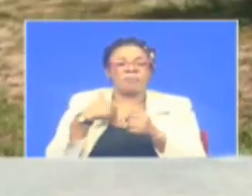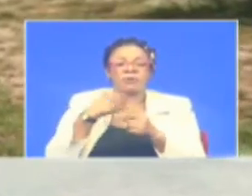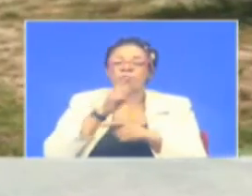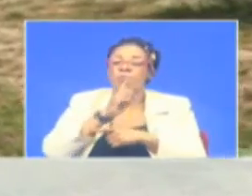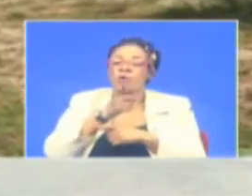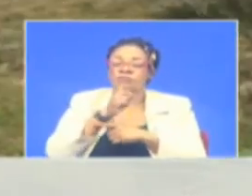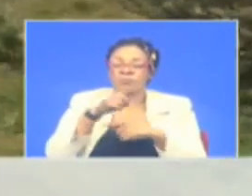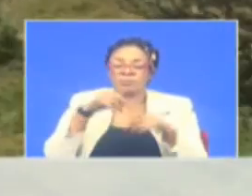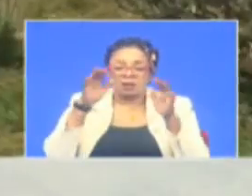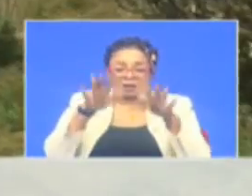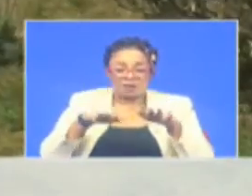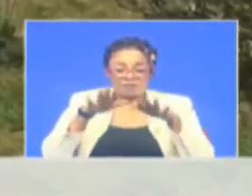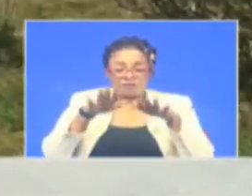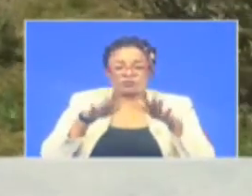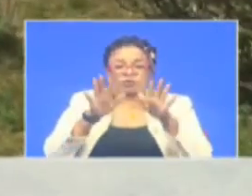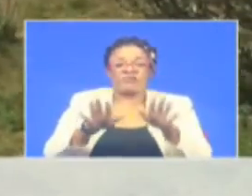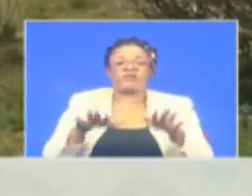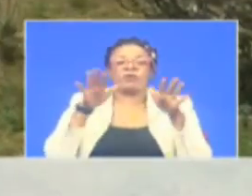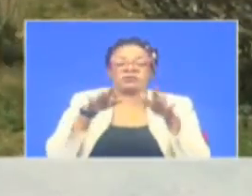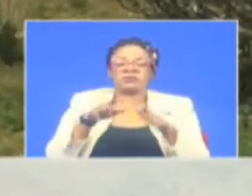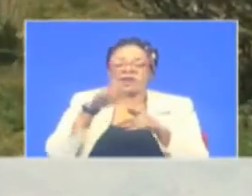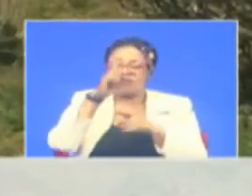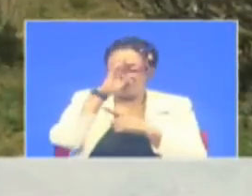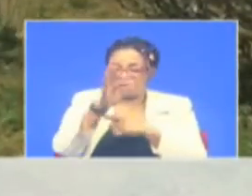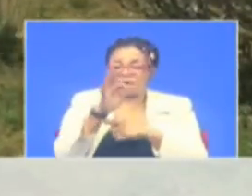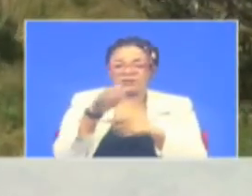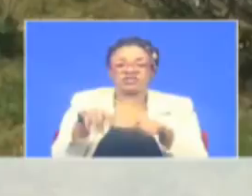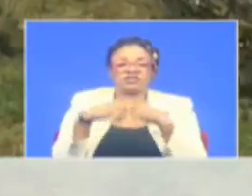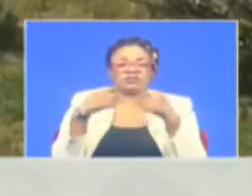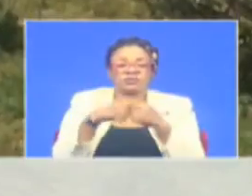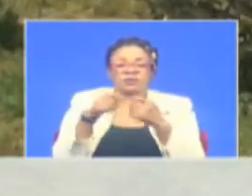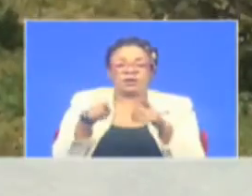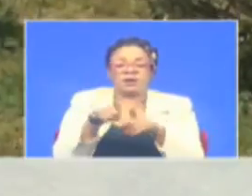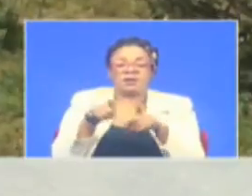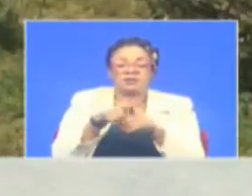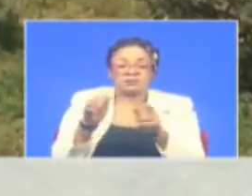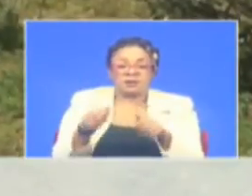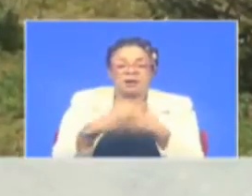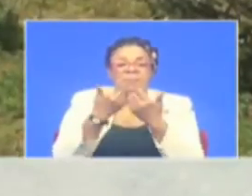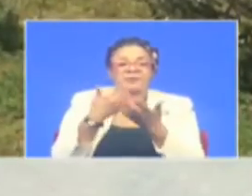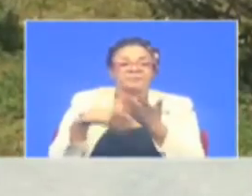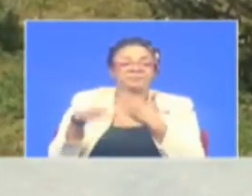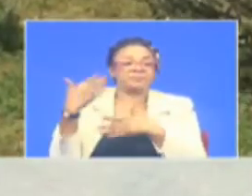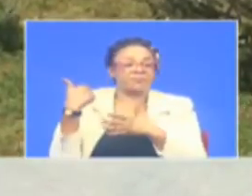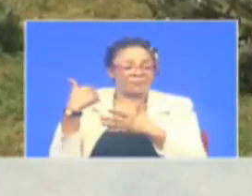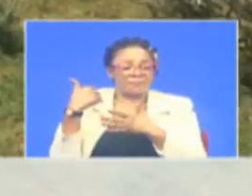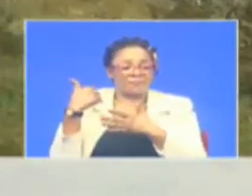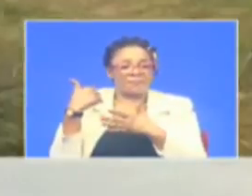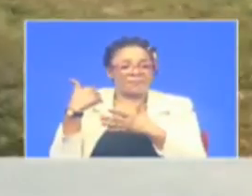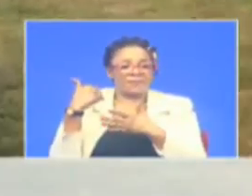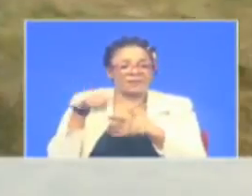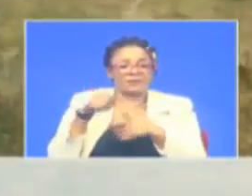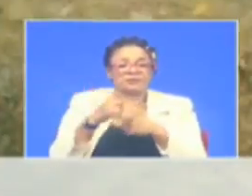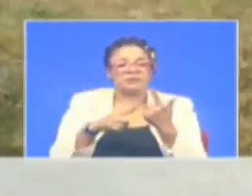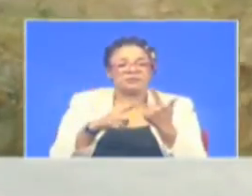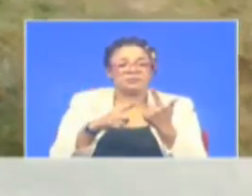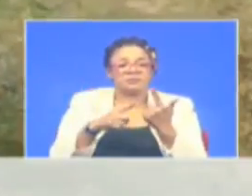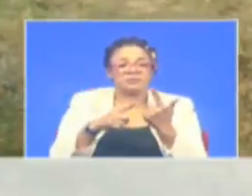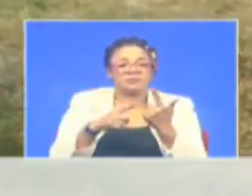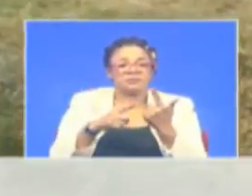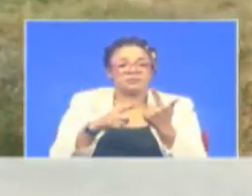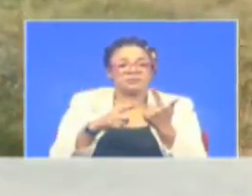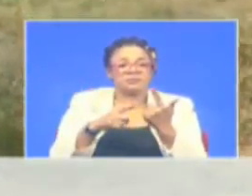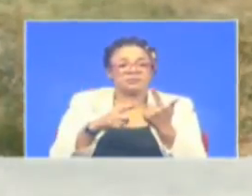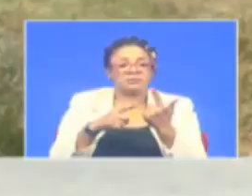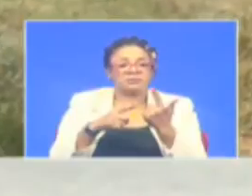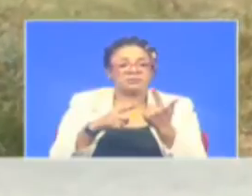to avoid severe destruction, as was experienced in the infestation experienced earlier this year.